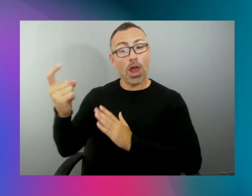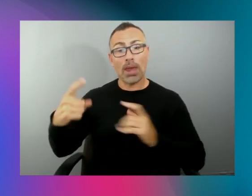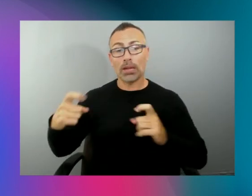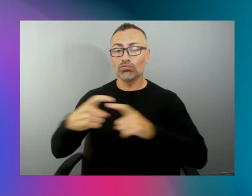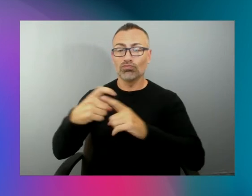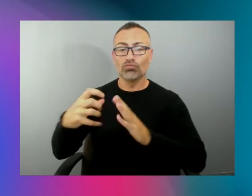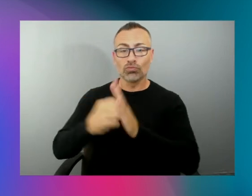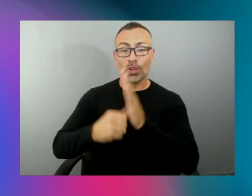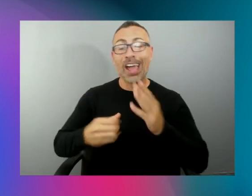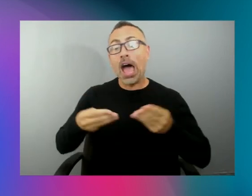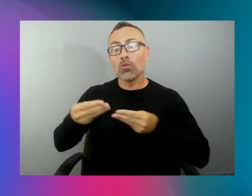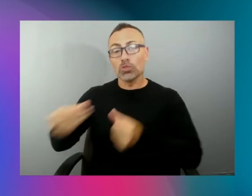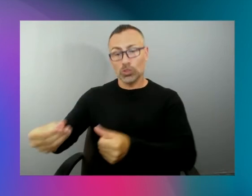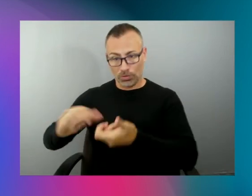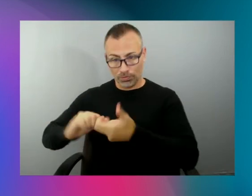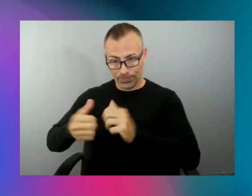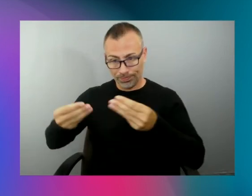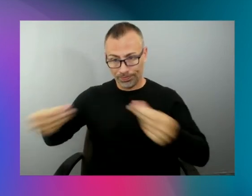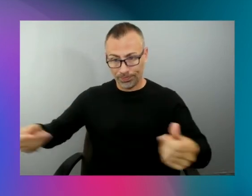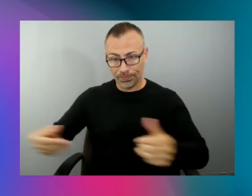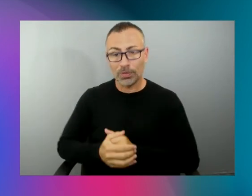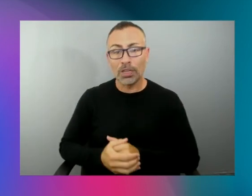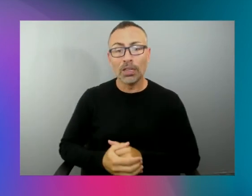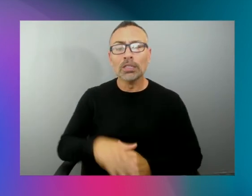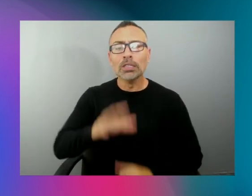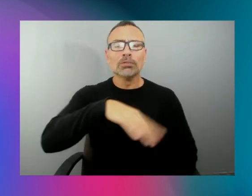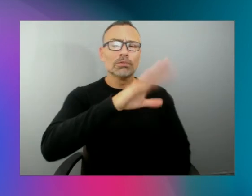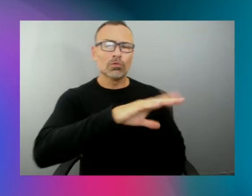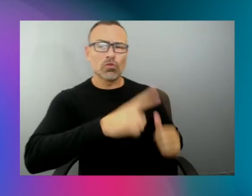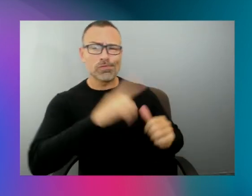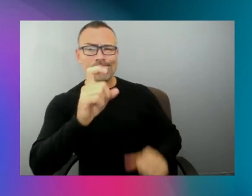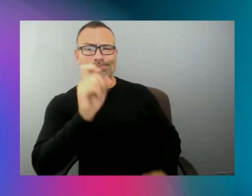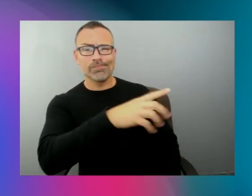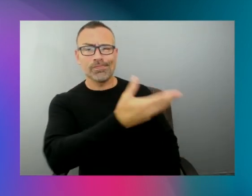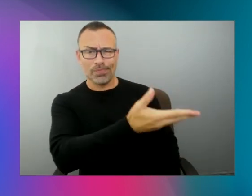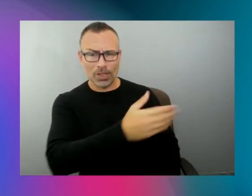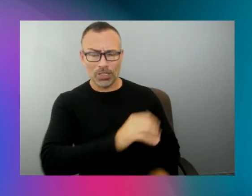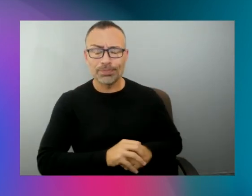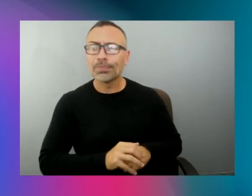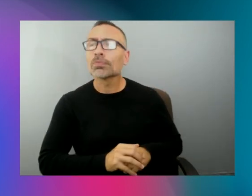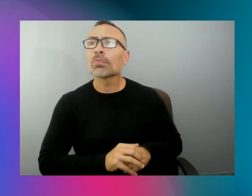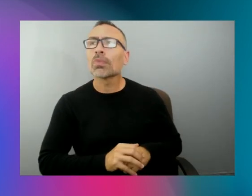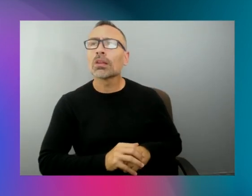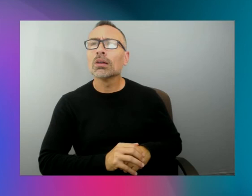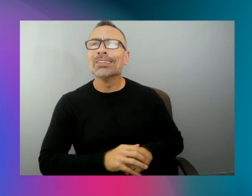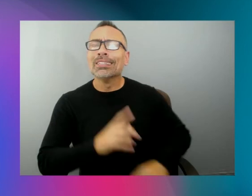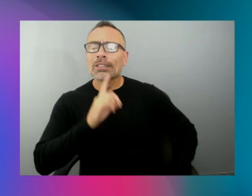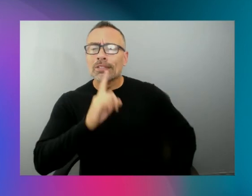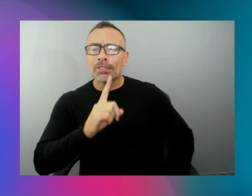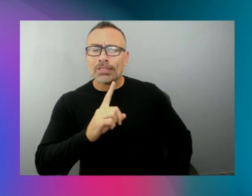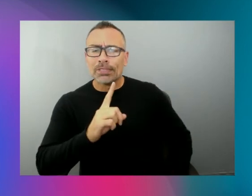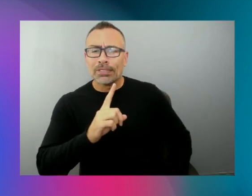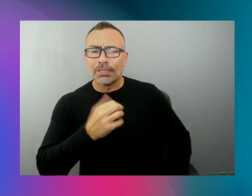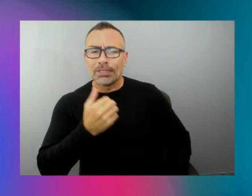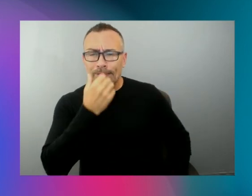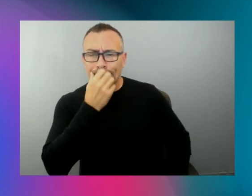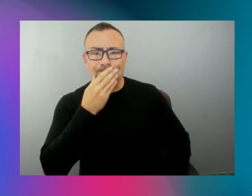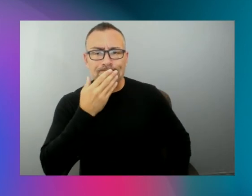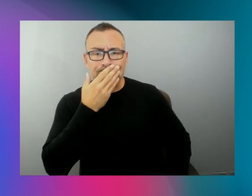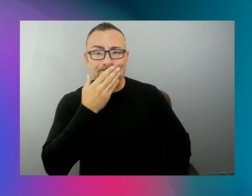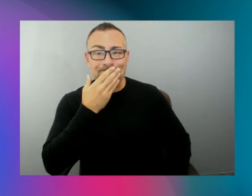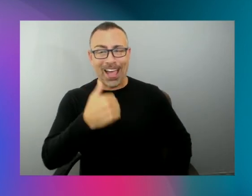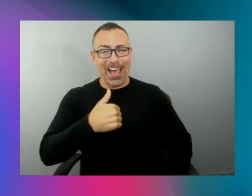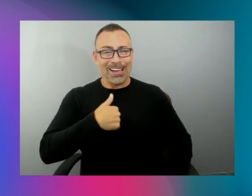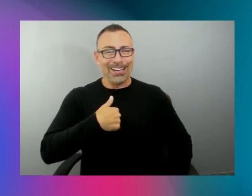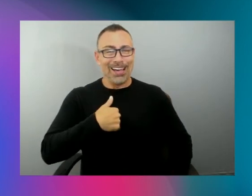versioning also, right? Yeah, can I ask a question real quick, Raghav? Yeah, sure, go ahead. I really, we're not supposed to pick favorites here at AWS for your